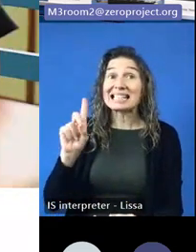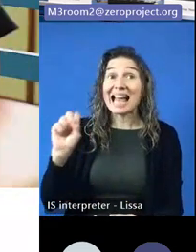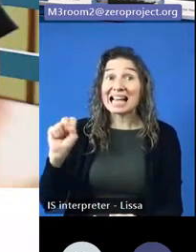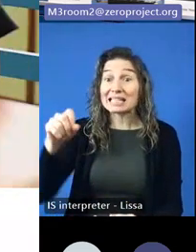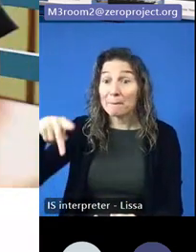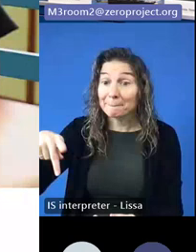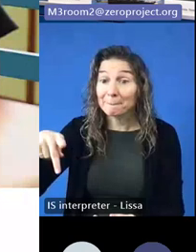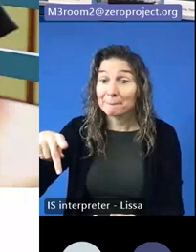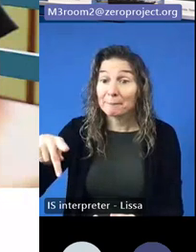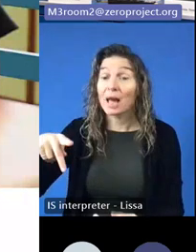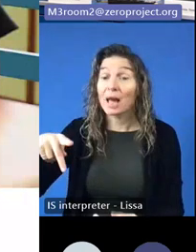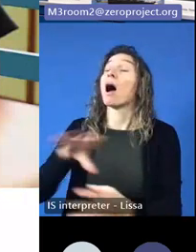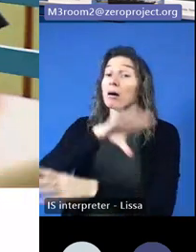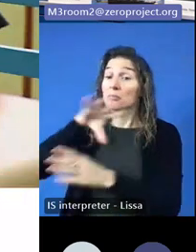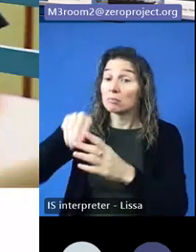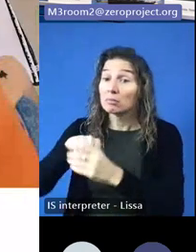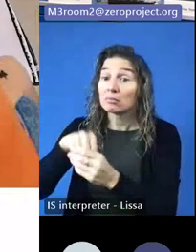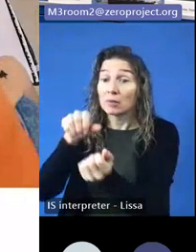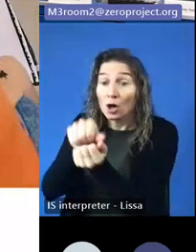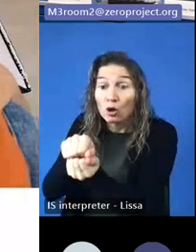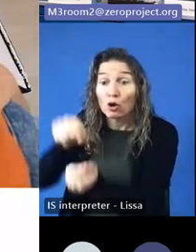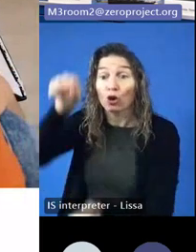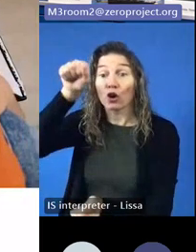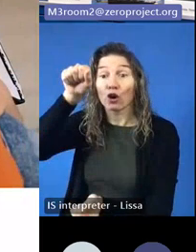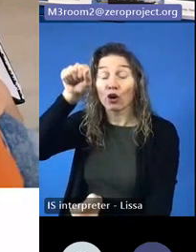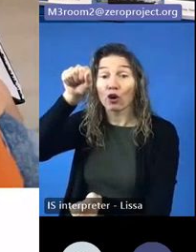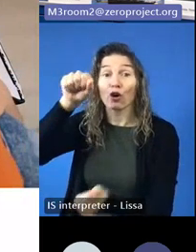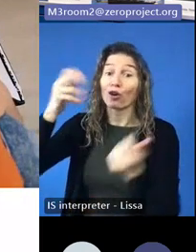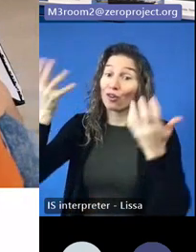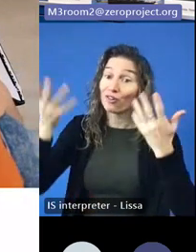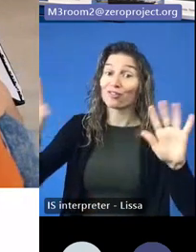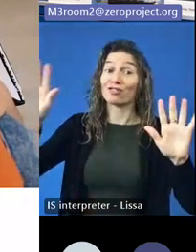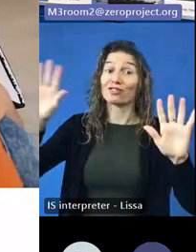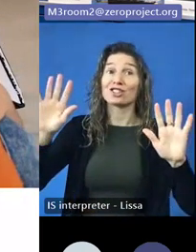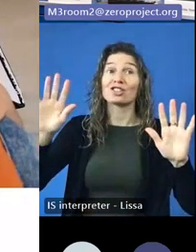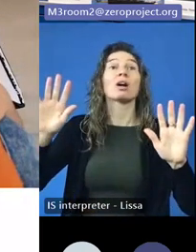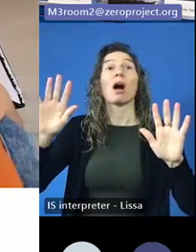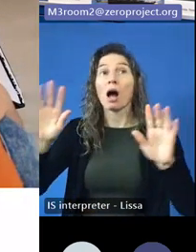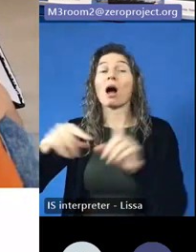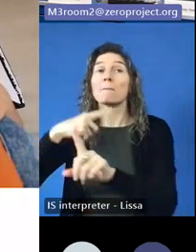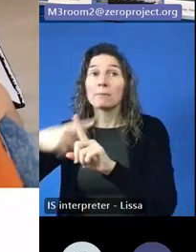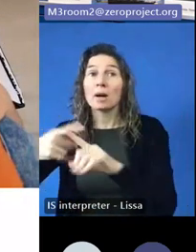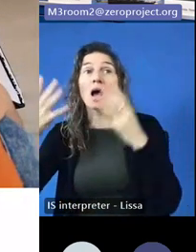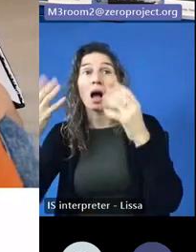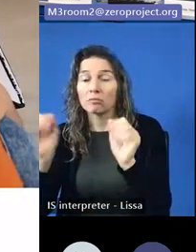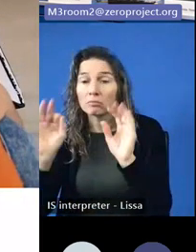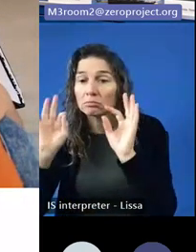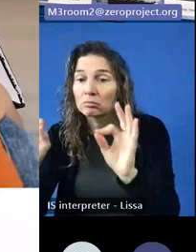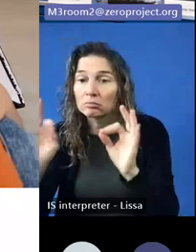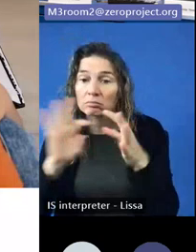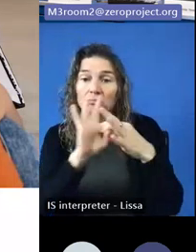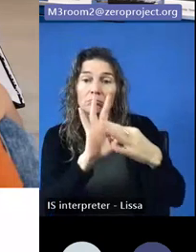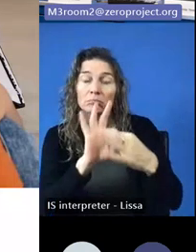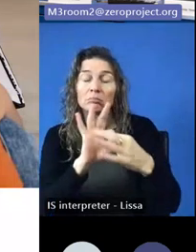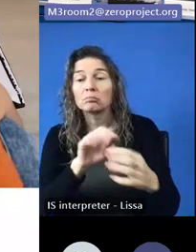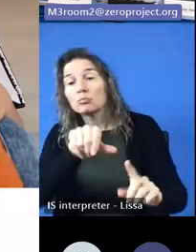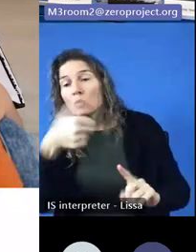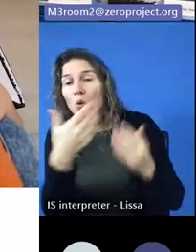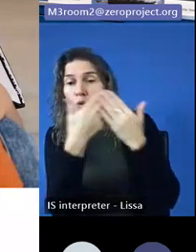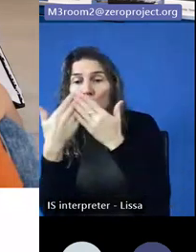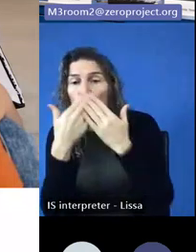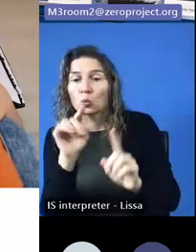graduate. After the admission process, KDSP not only helps us with the coordination with schools, it also helps to create